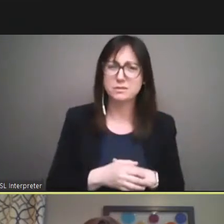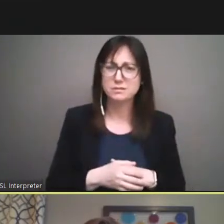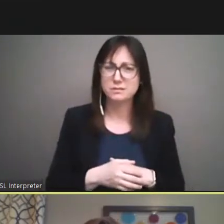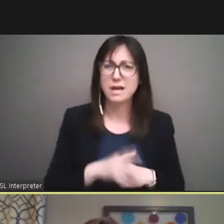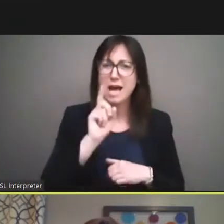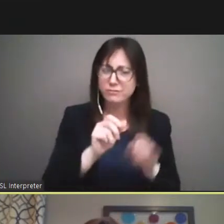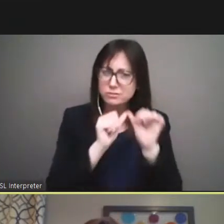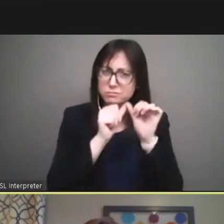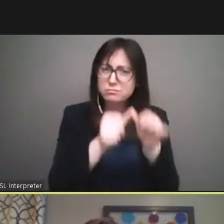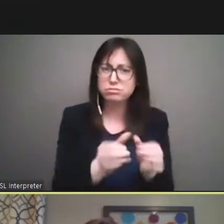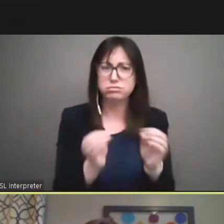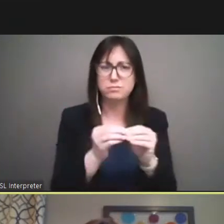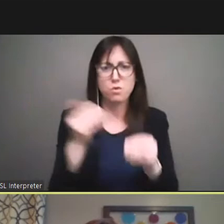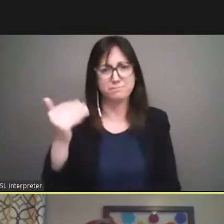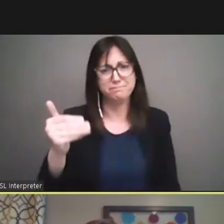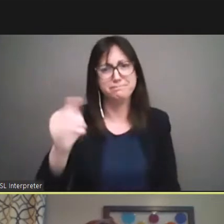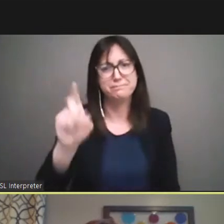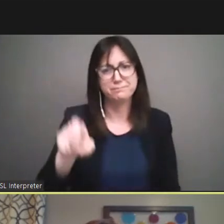said.